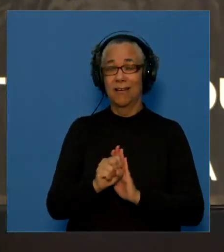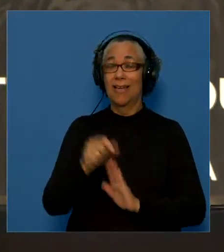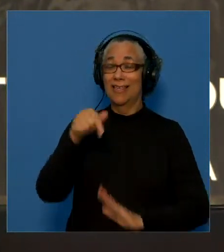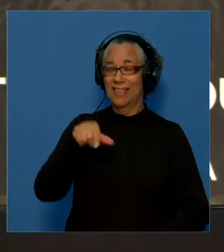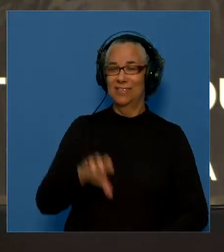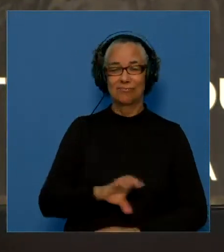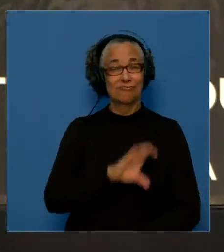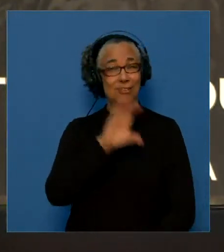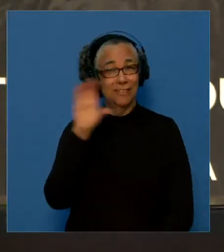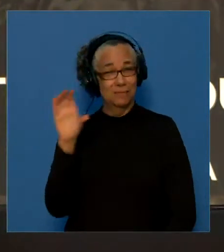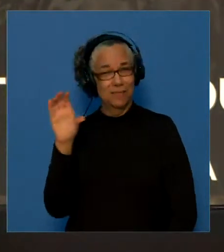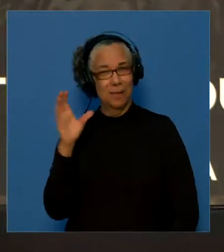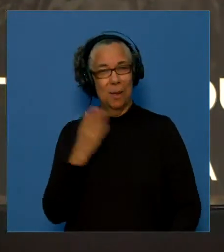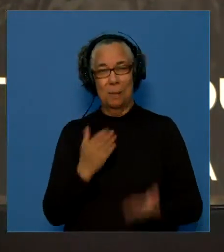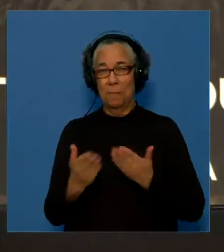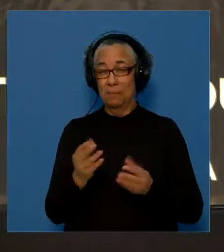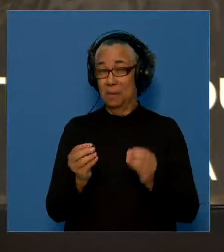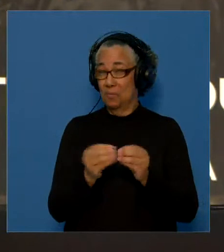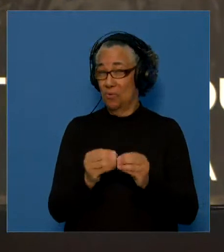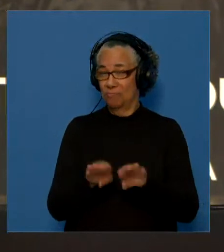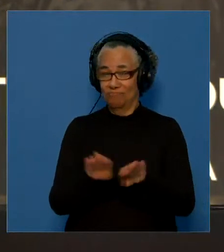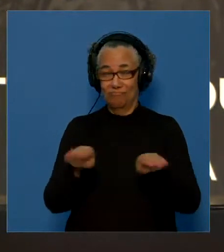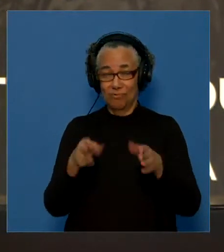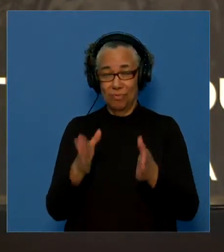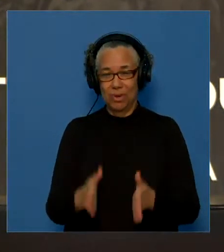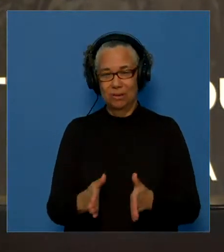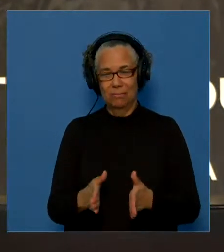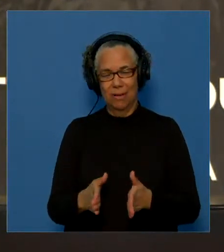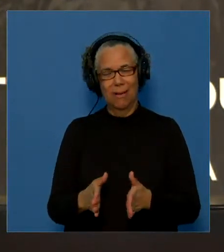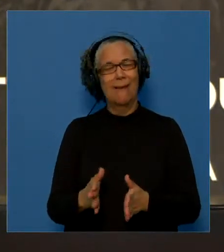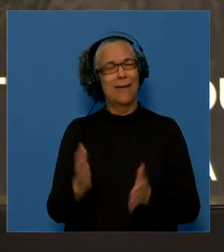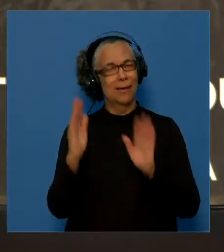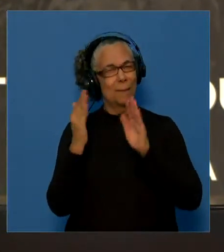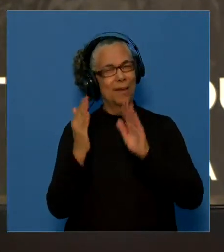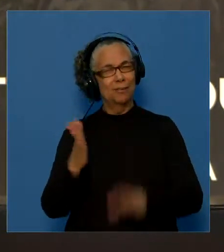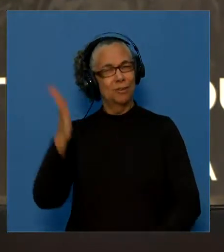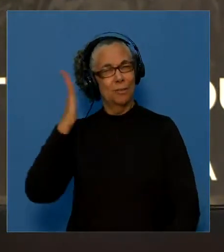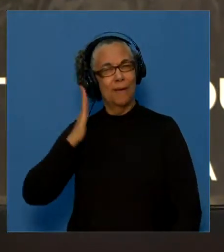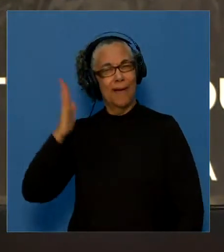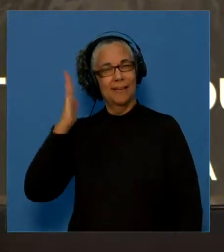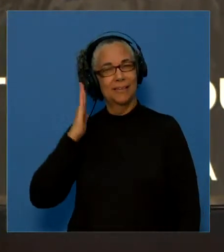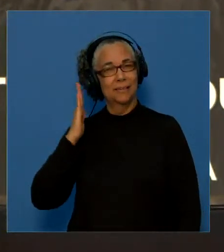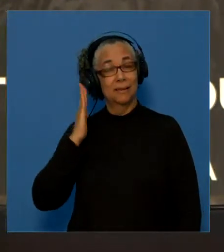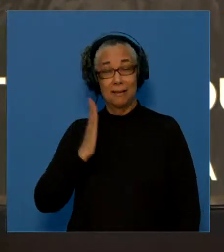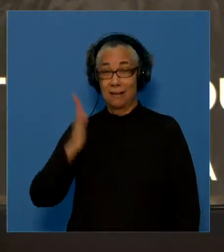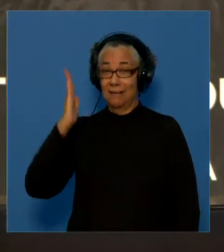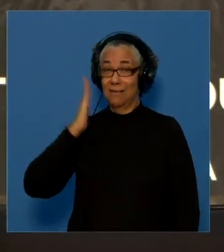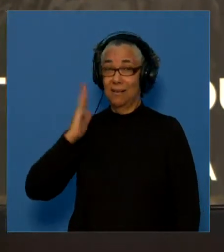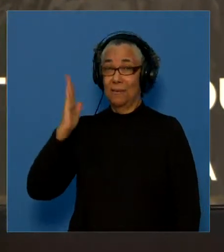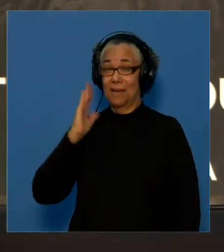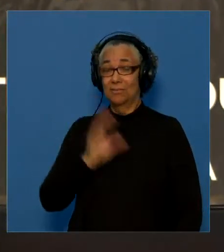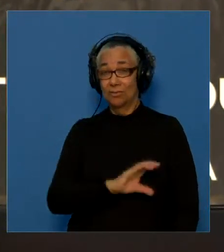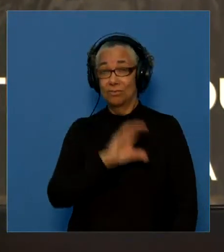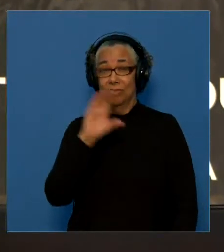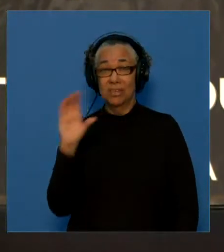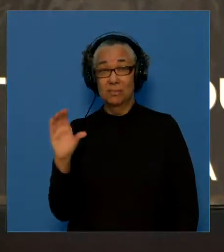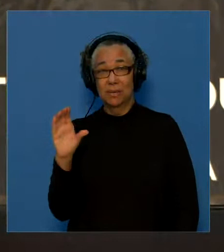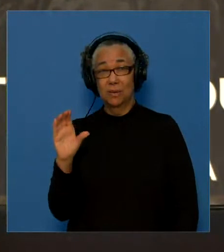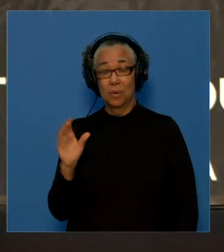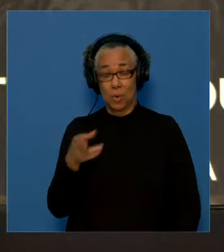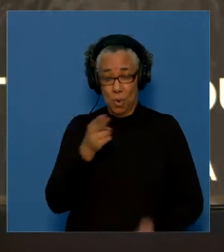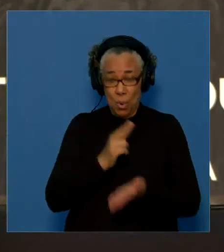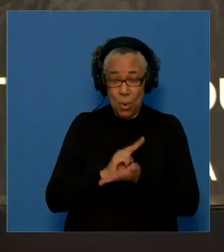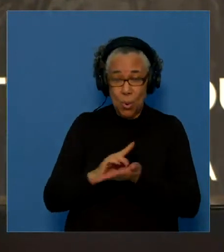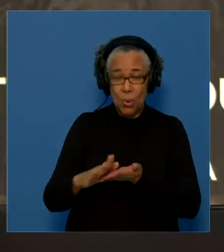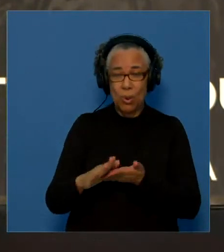Christmas may be more Bermudian than those in the recent past. In the past, Bermuda Christmases were wholly